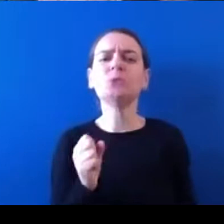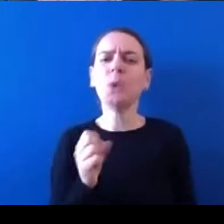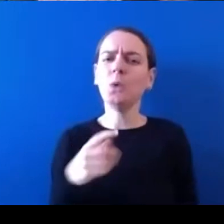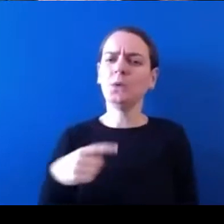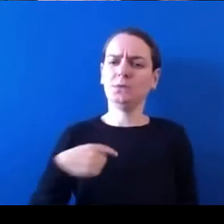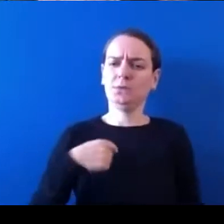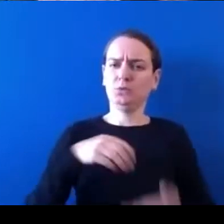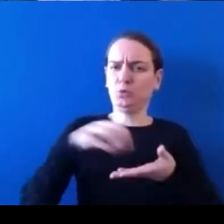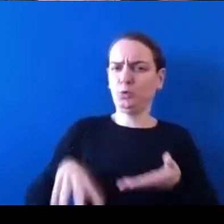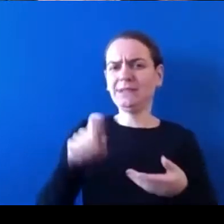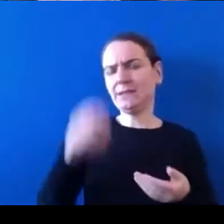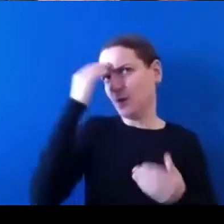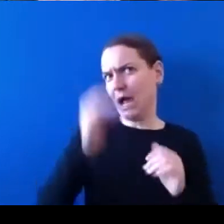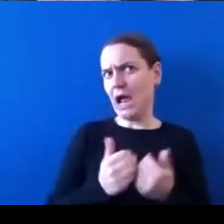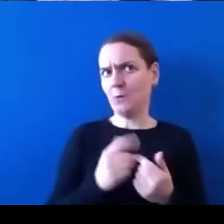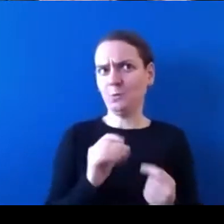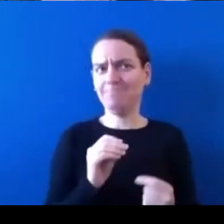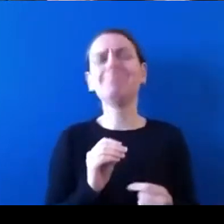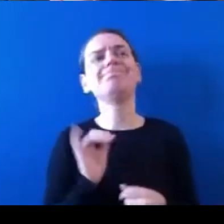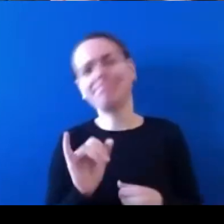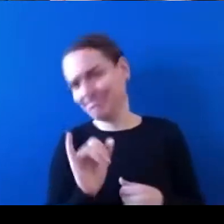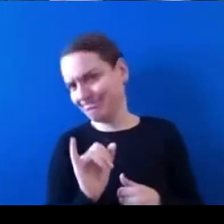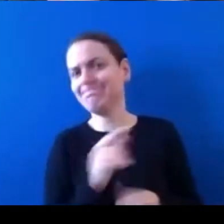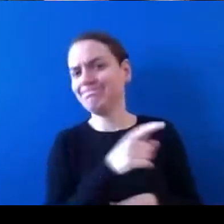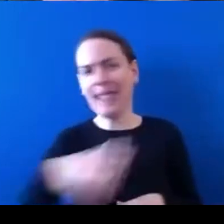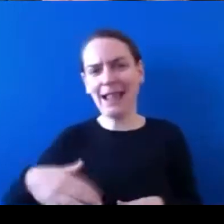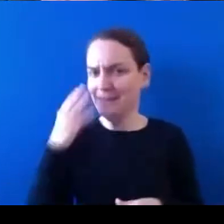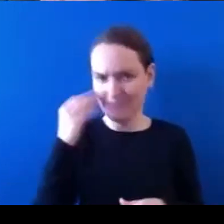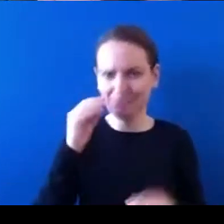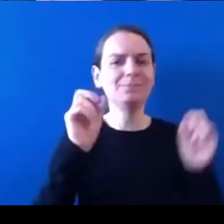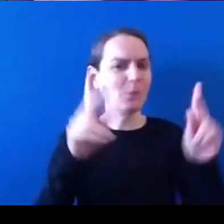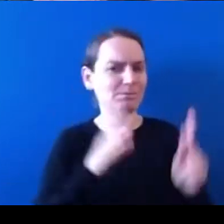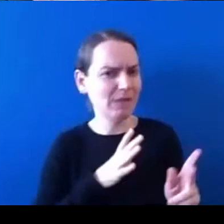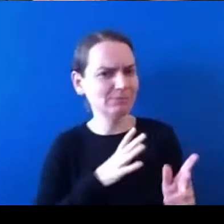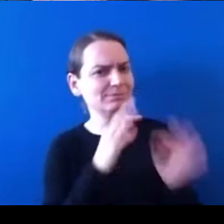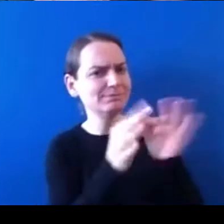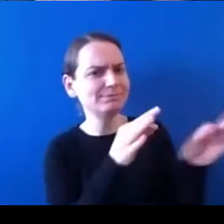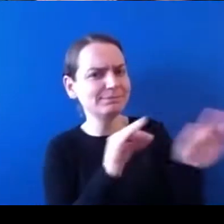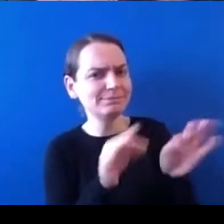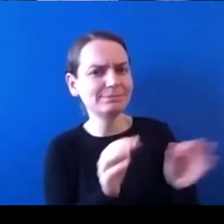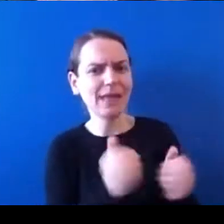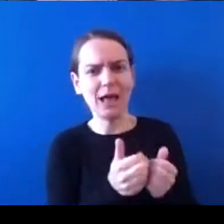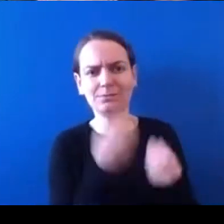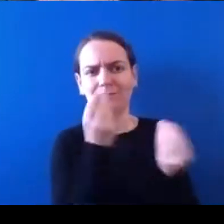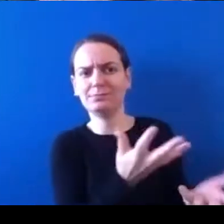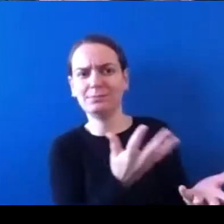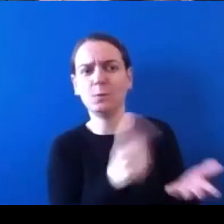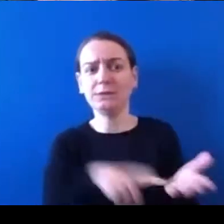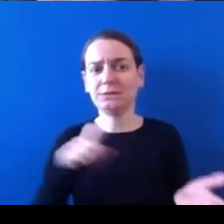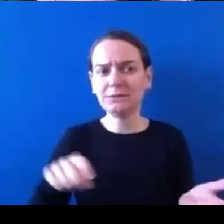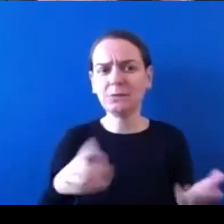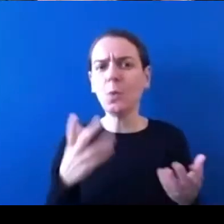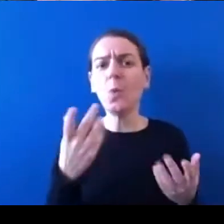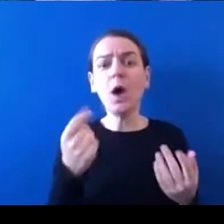what issues came up with the student, and you may be able to troubleshoot some issues you may have with that answer.